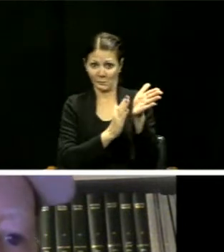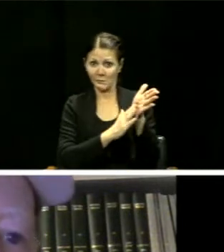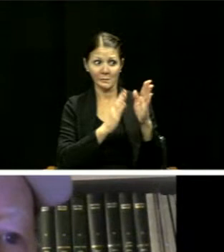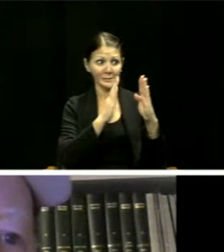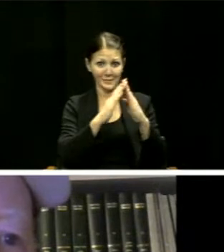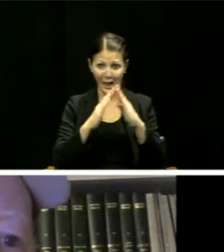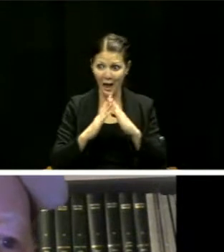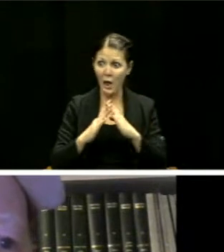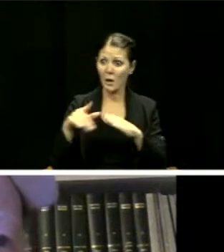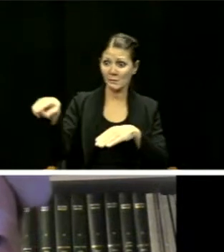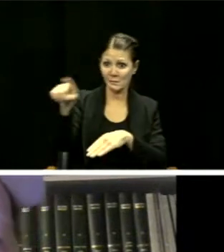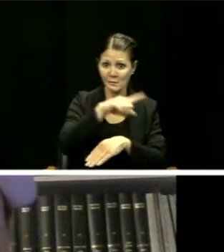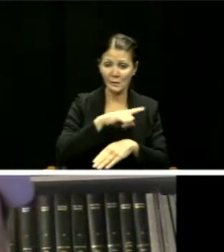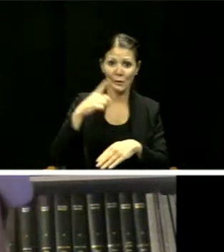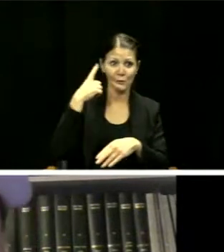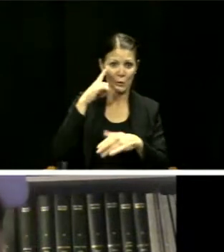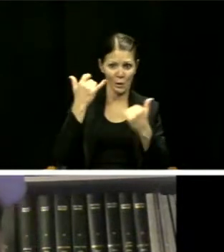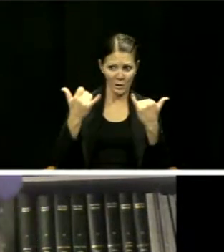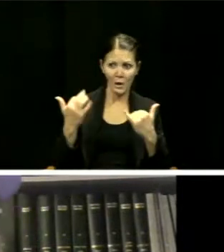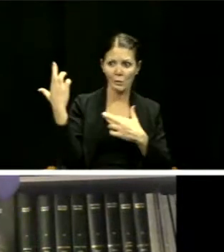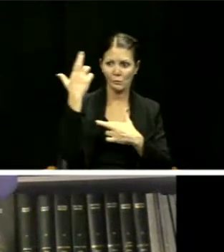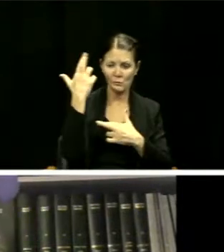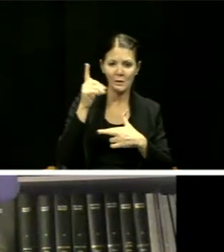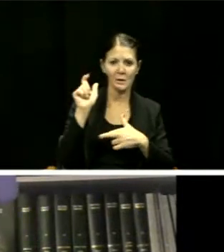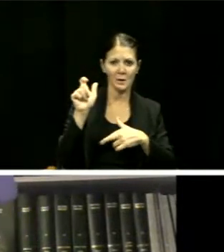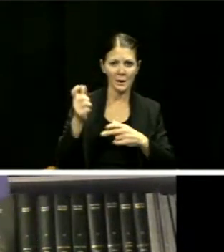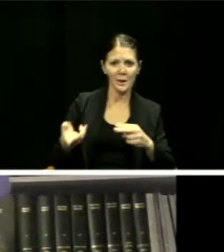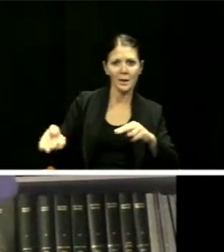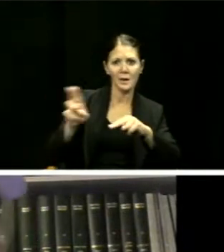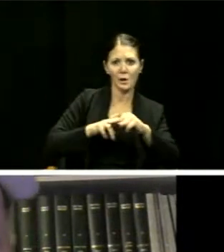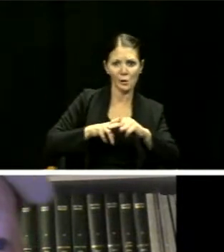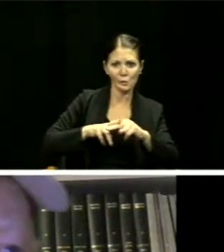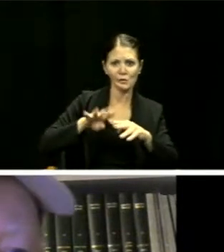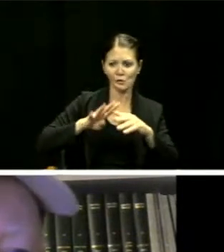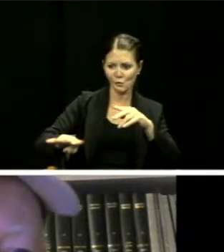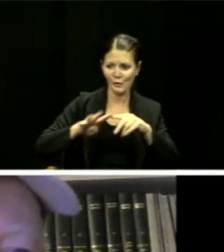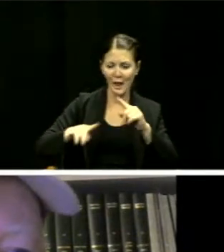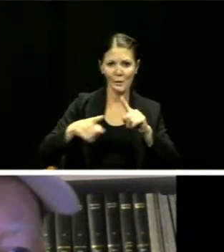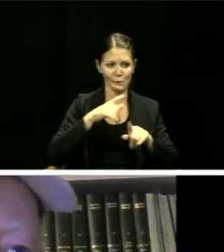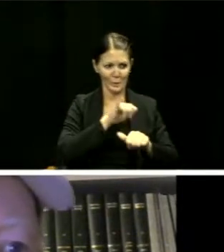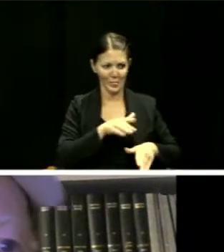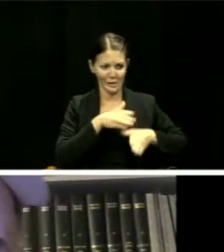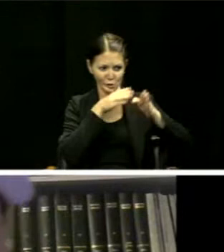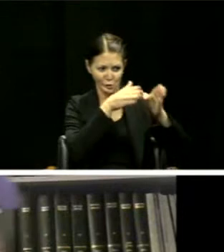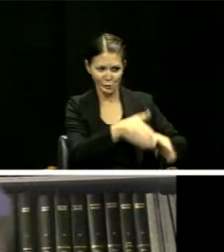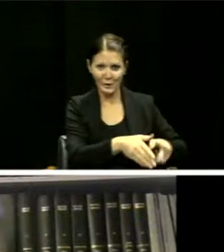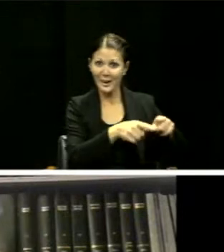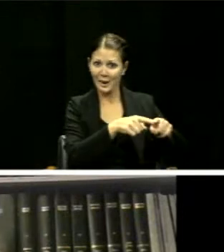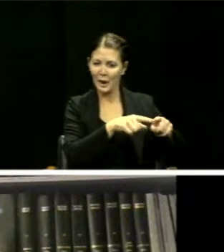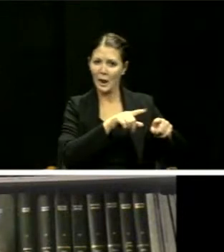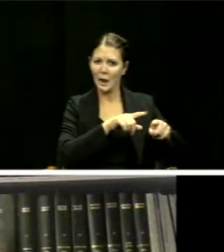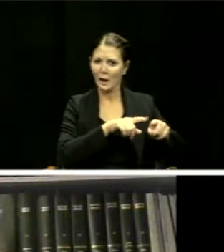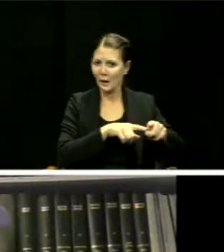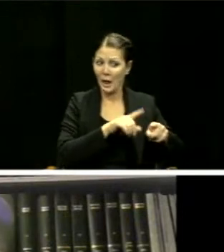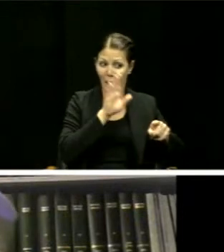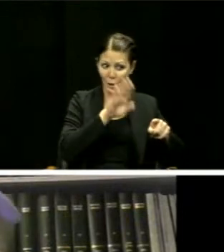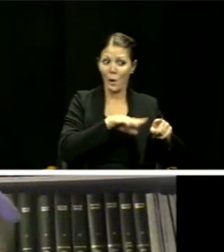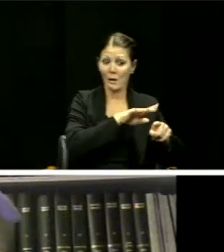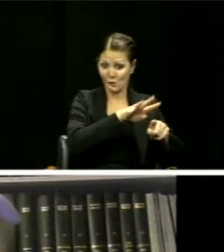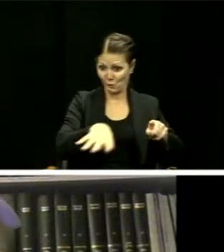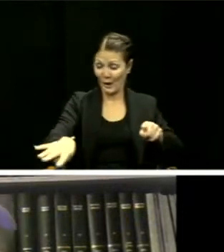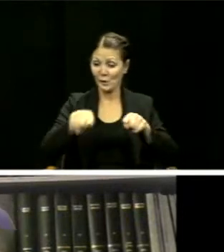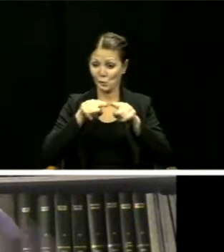everybody involved for increasing drainage from the streets to the Trout